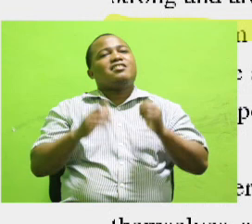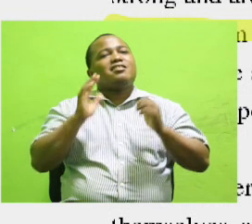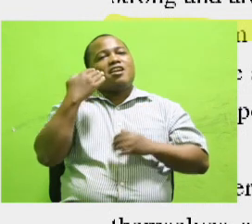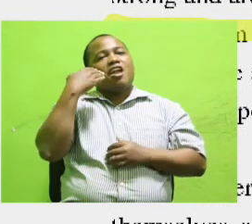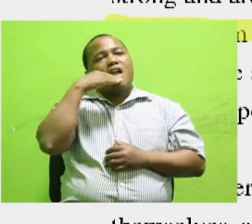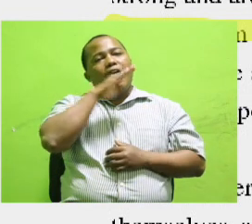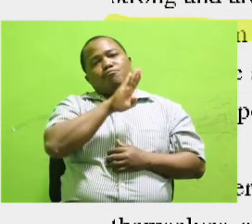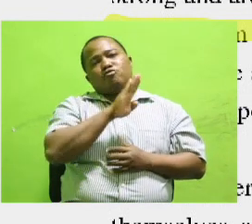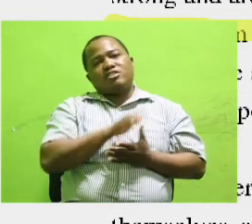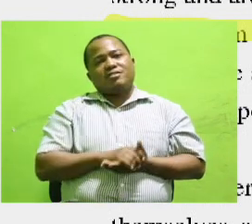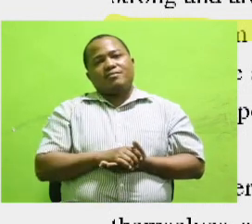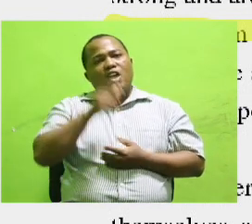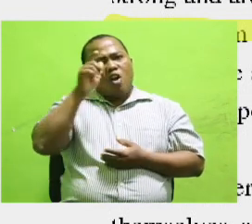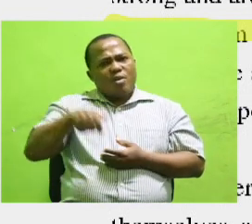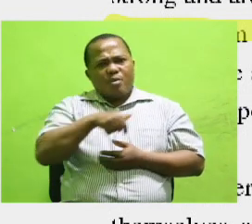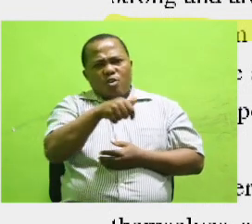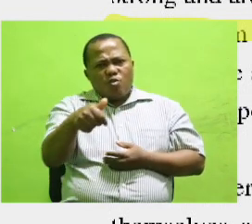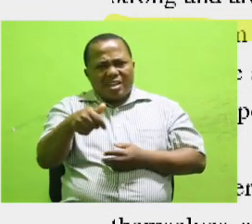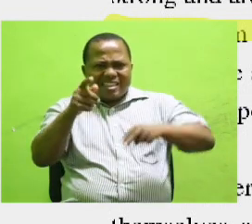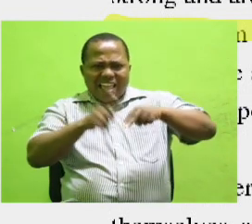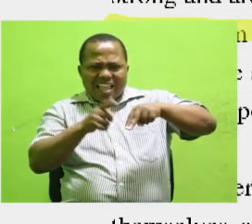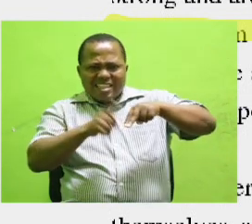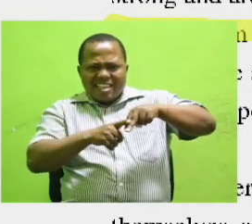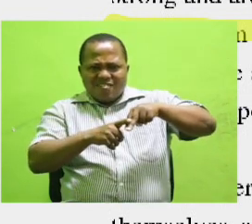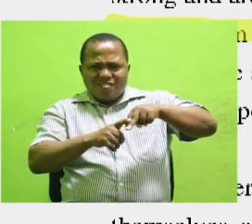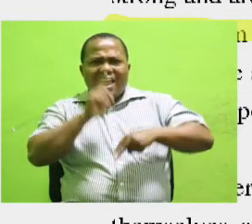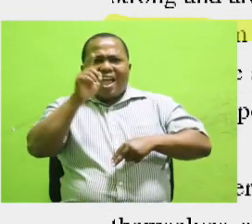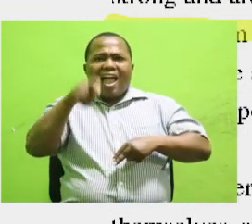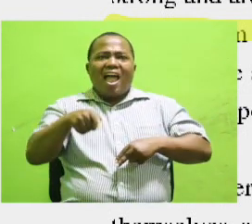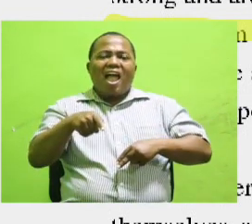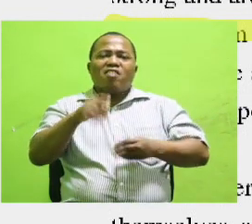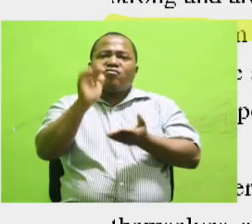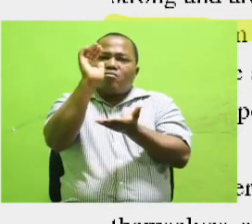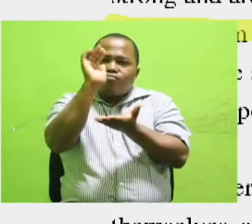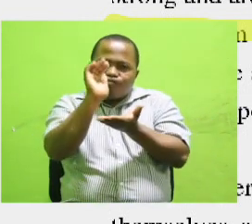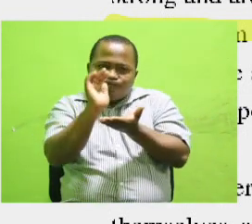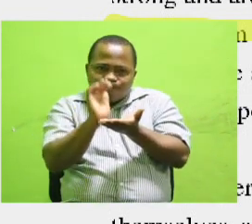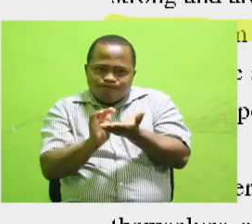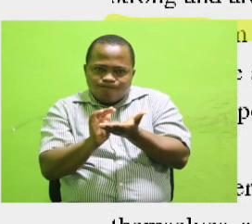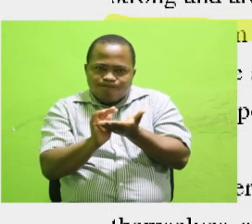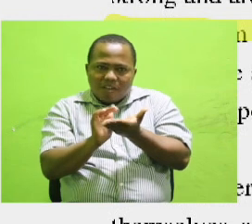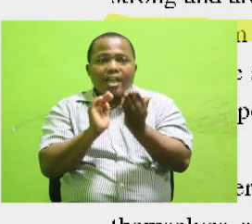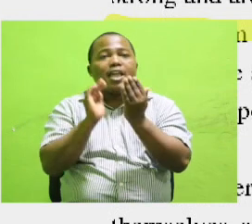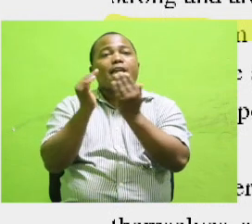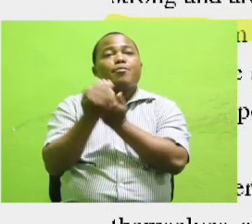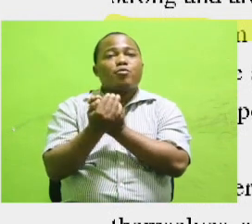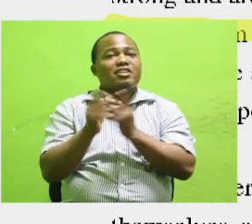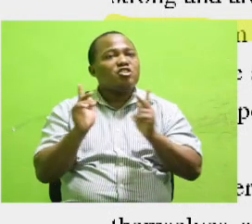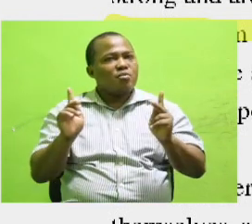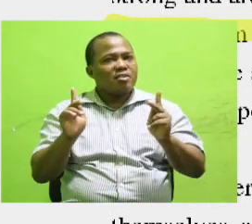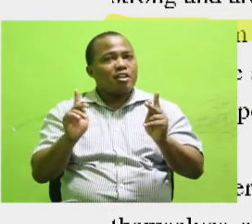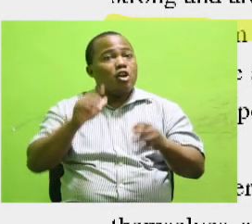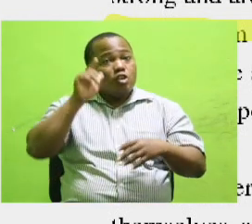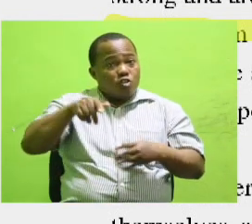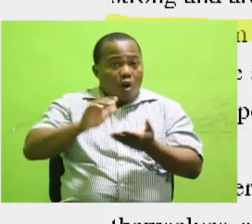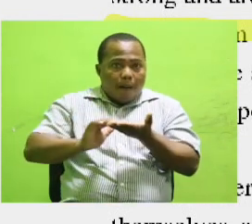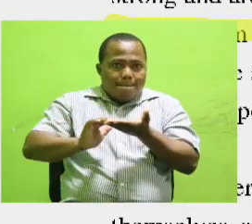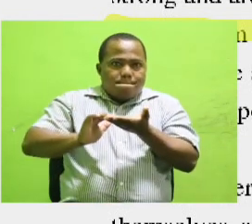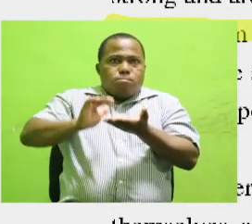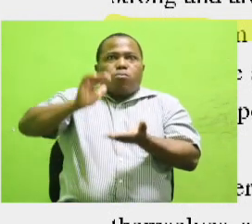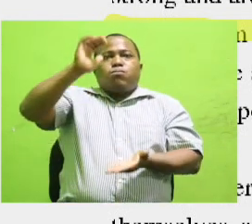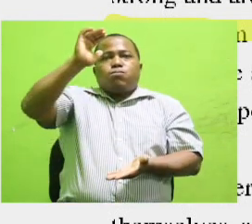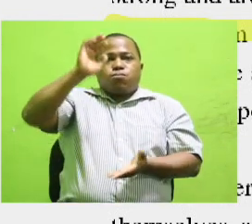important. People living with HIV AIDS have a lower immunity than normal. So in order to increase their immunity, they